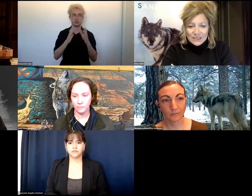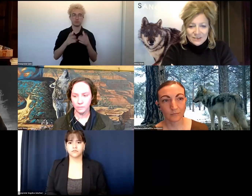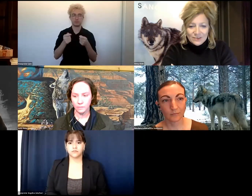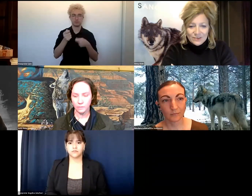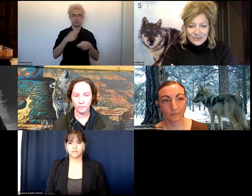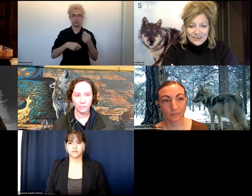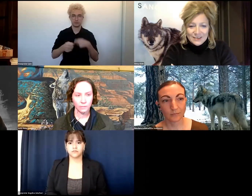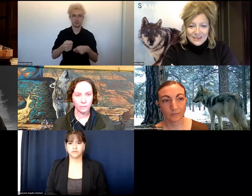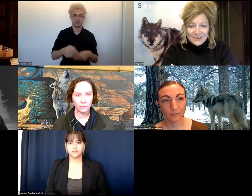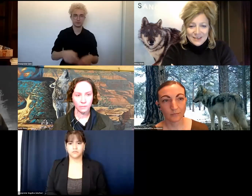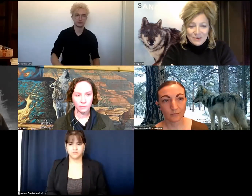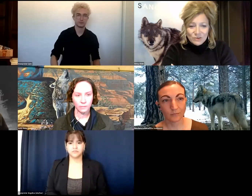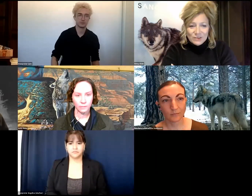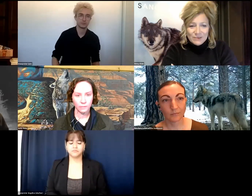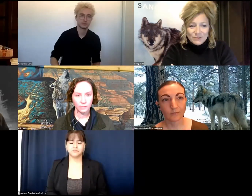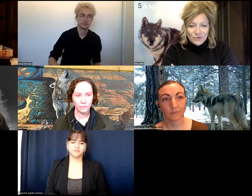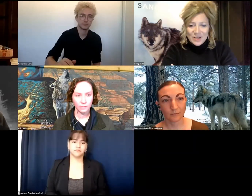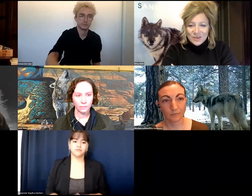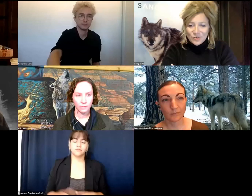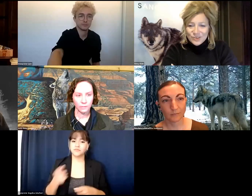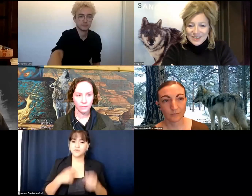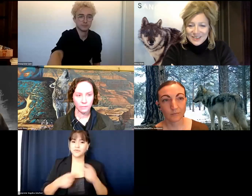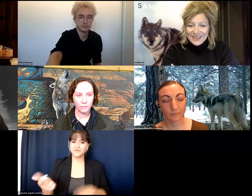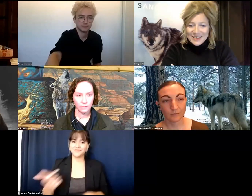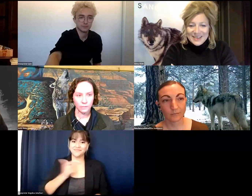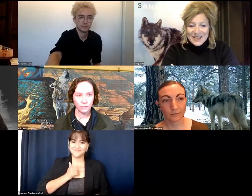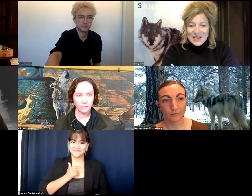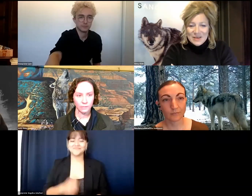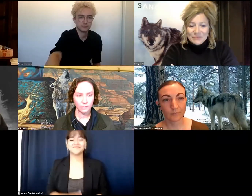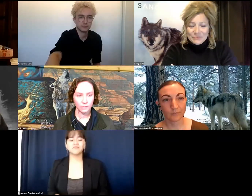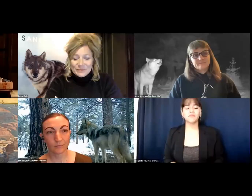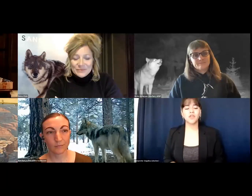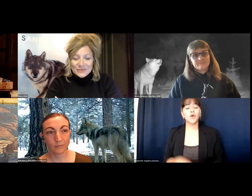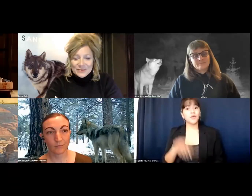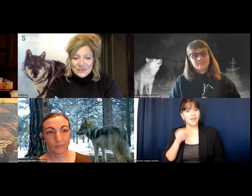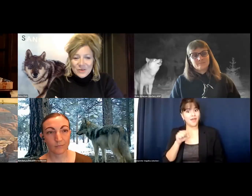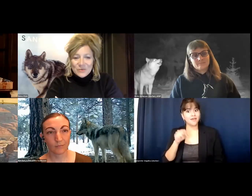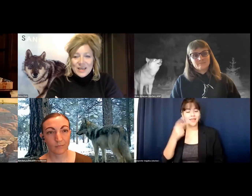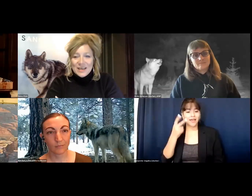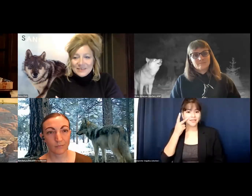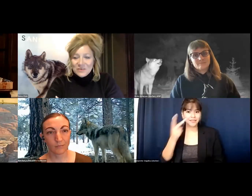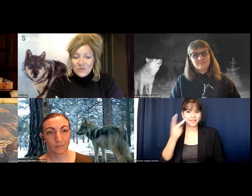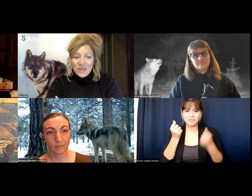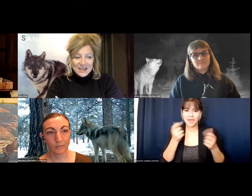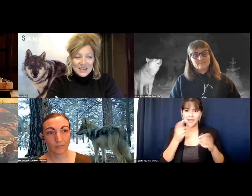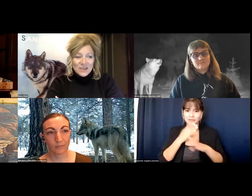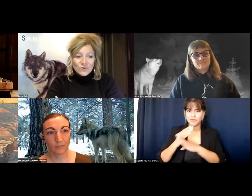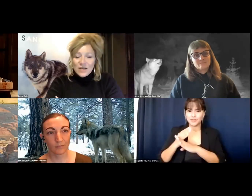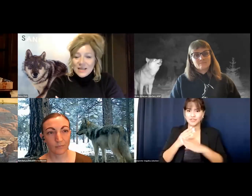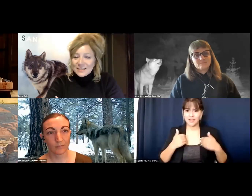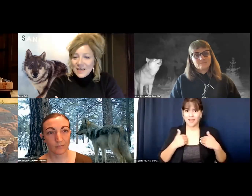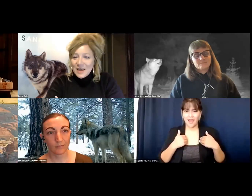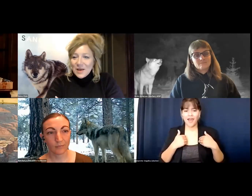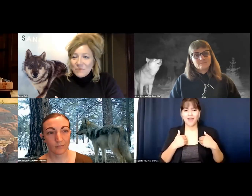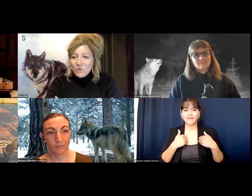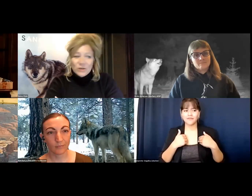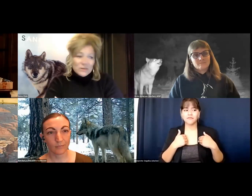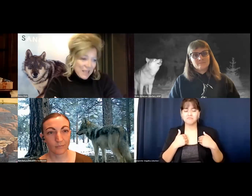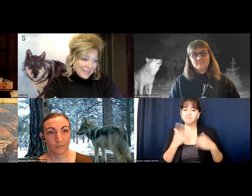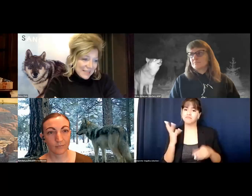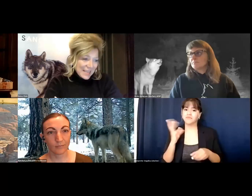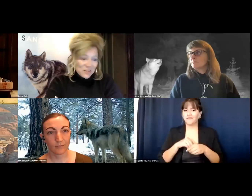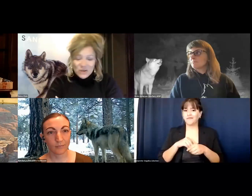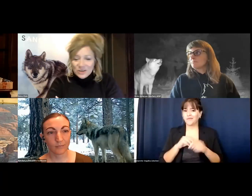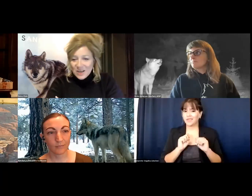alone protected under the ESA, which I thought was quite interesting. So yes, okay, great. Well,